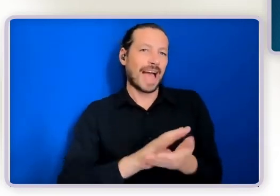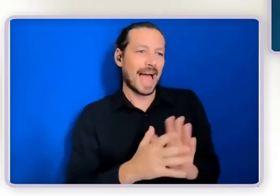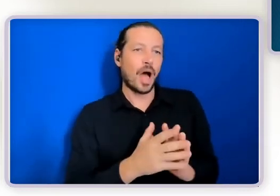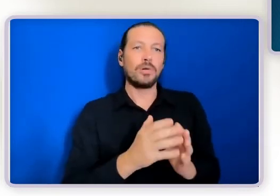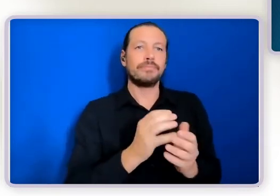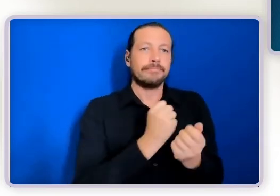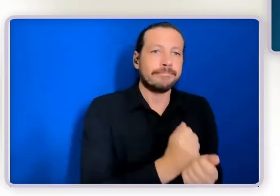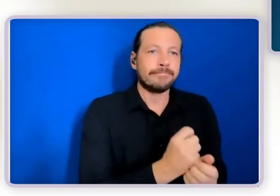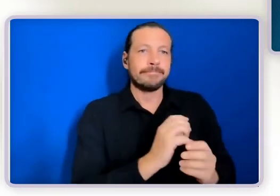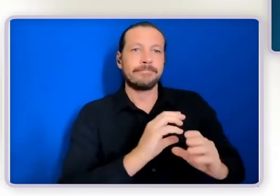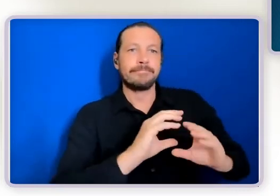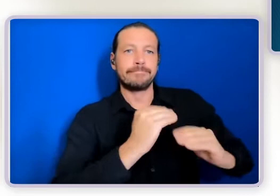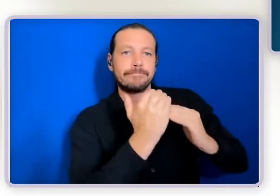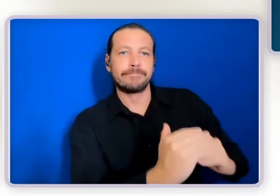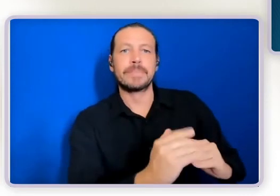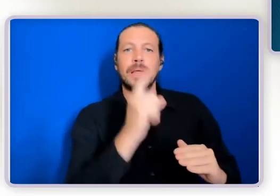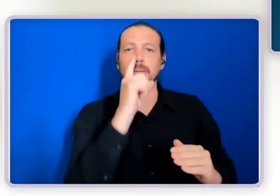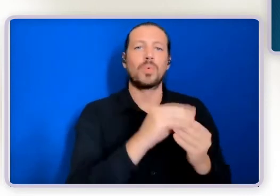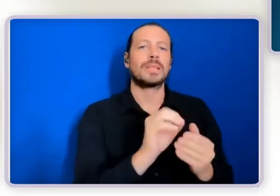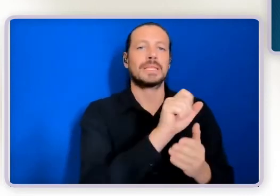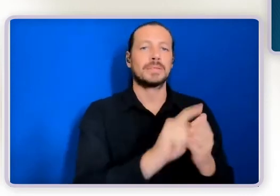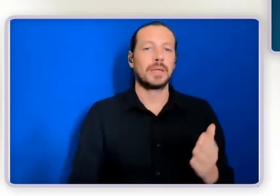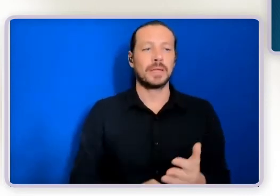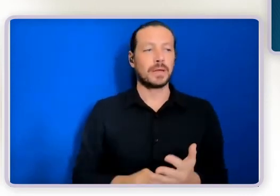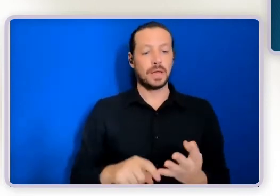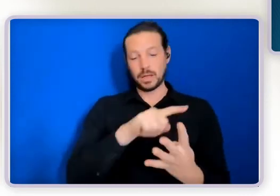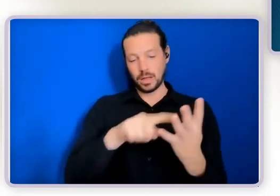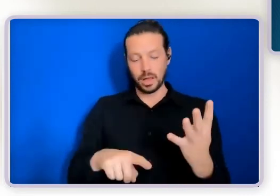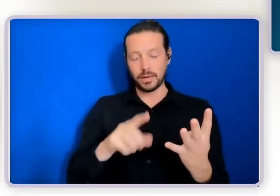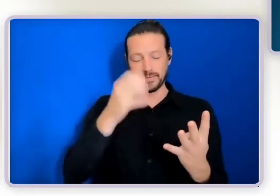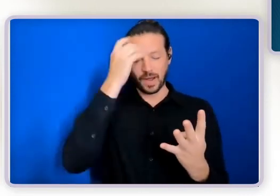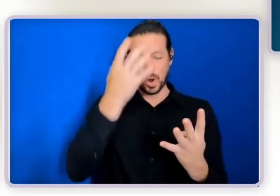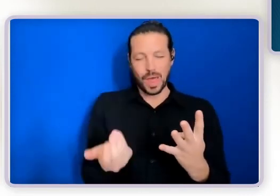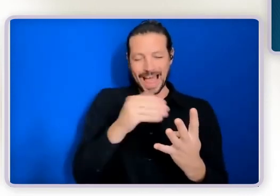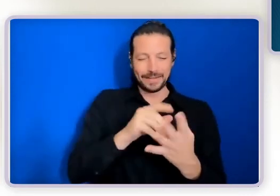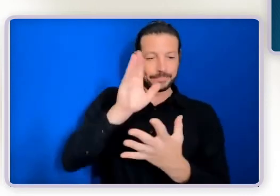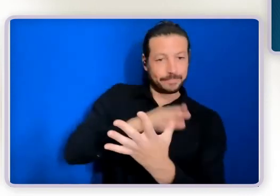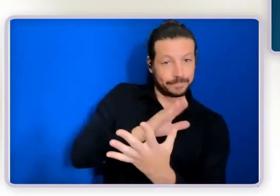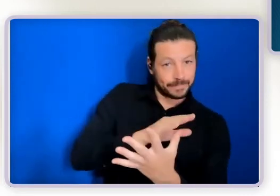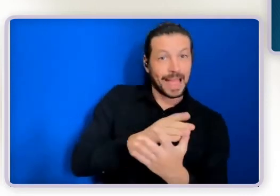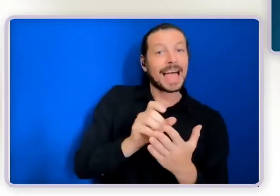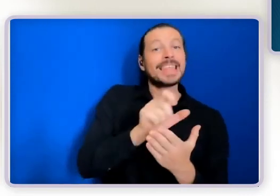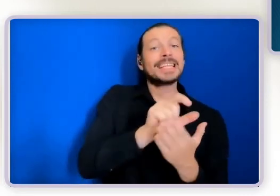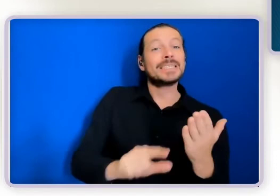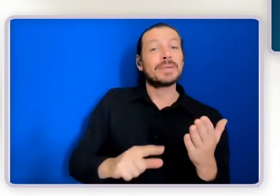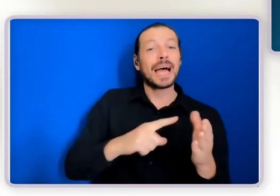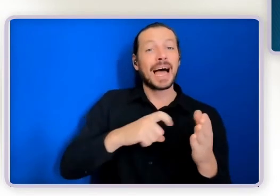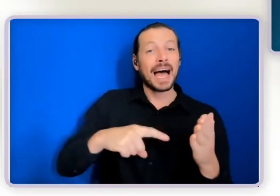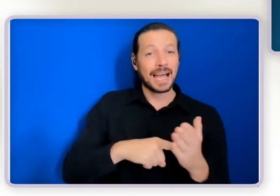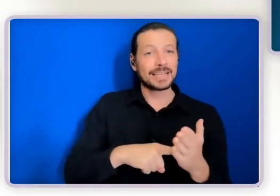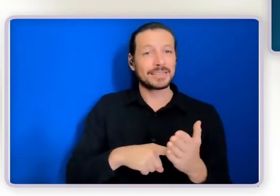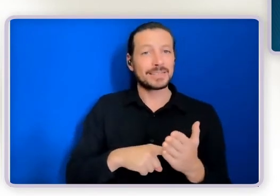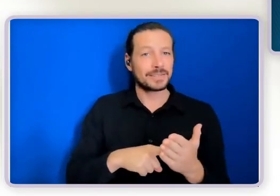did miss one off my list, concentrating on Victoria again, which was the Disability Act, which also has a number of its